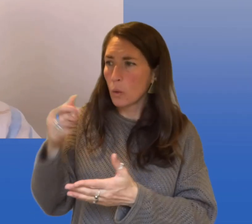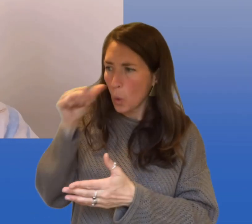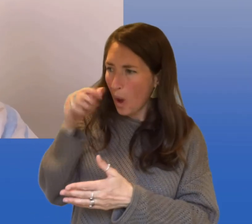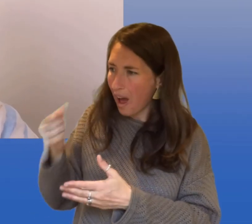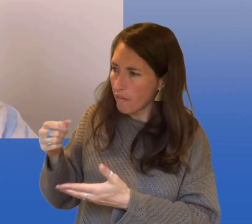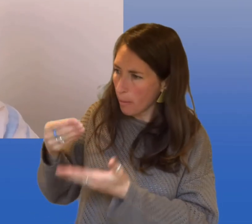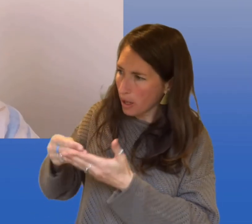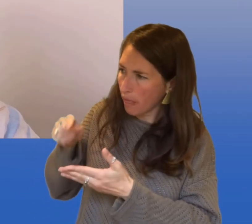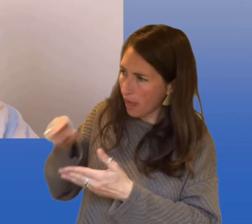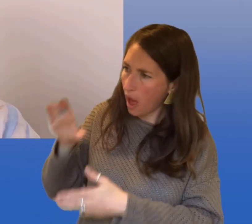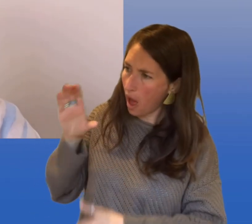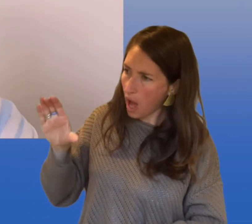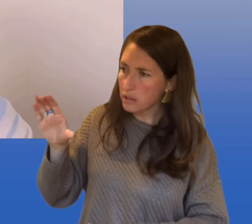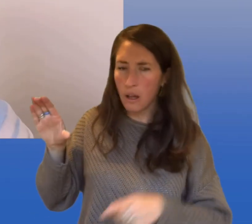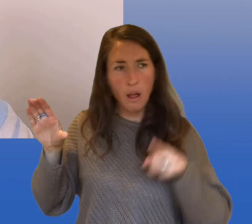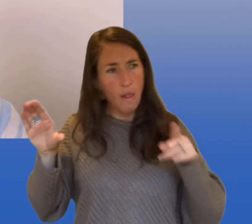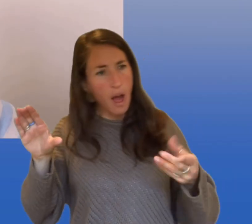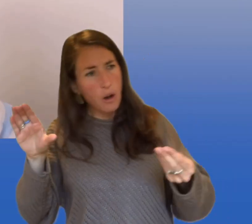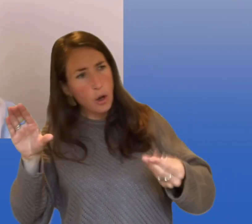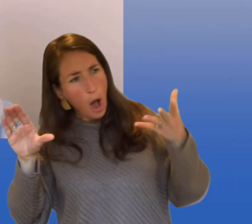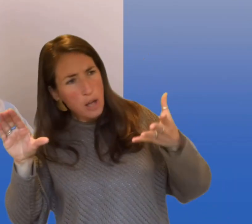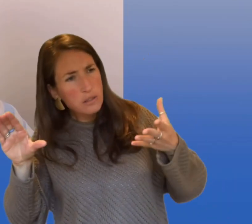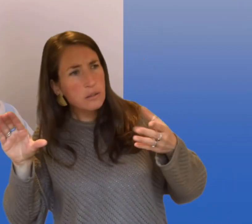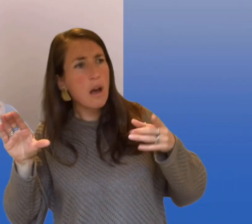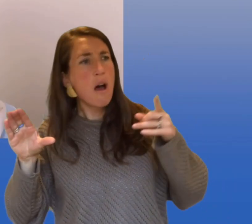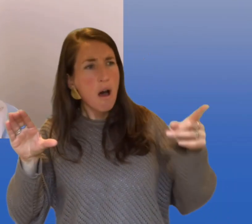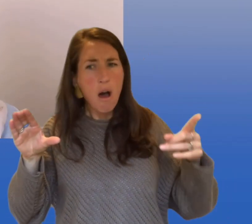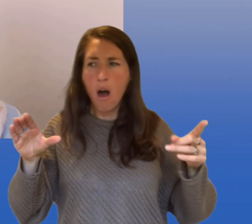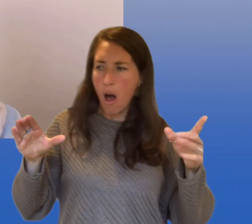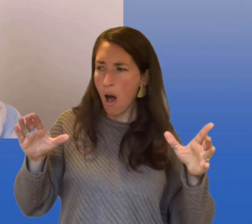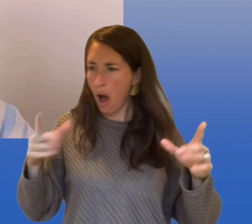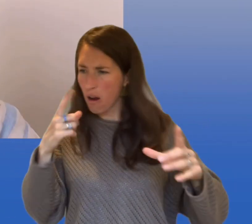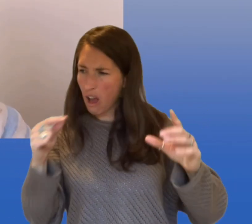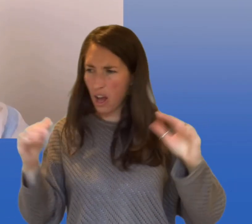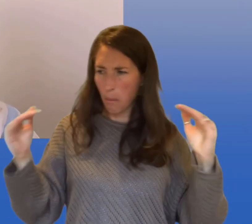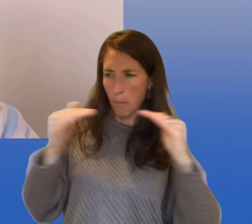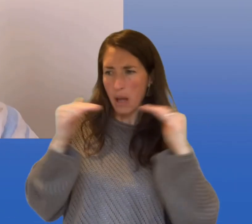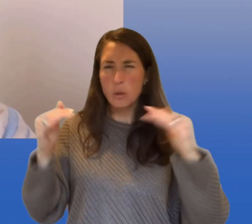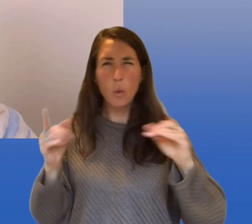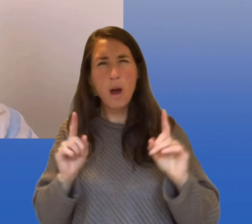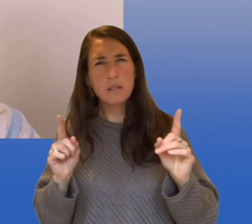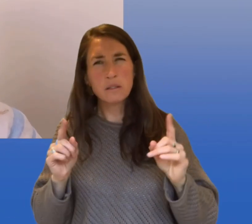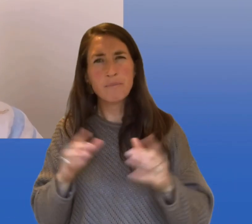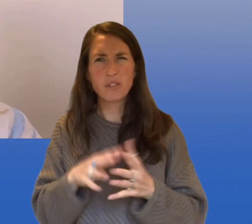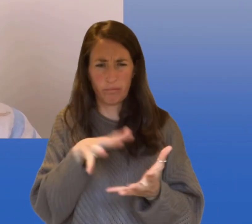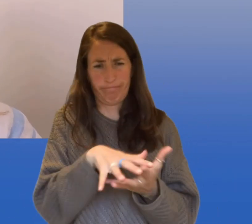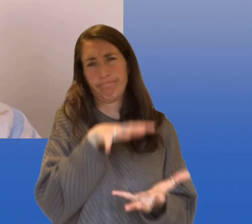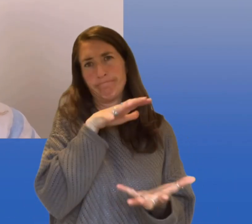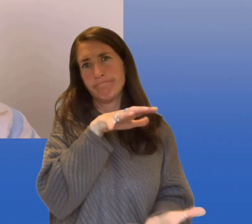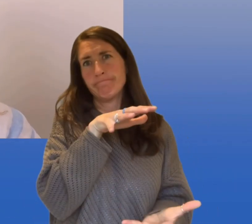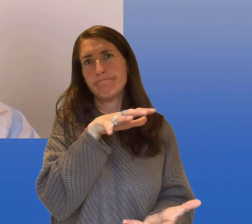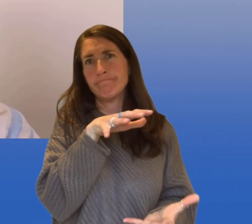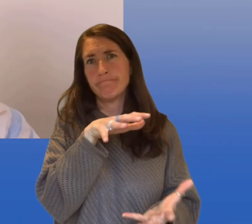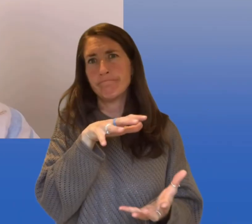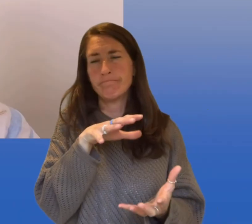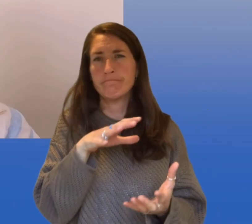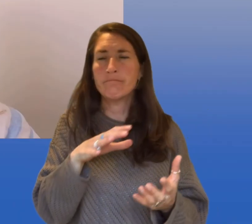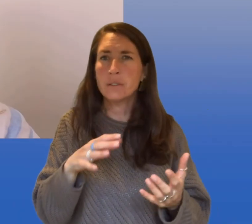of money and we know these things cost this much. So how much can we deliver in that financial envelope? So it's a huge piece of